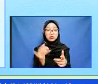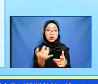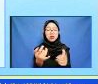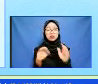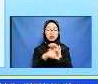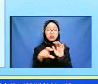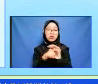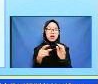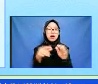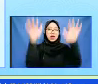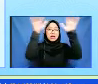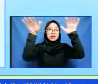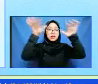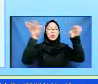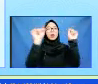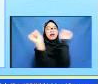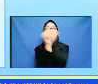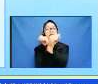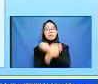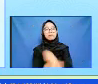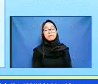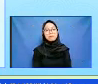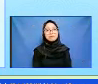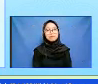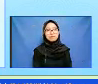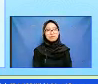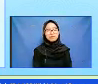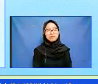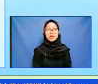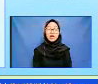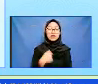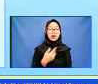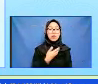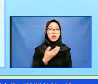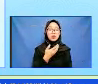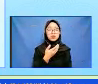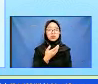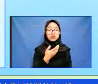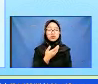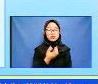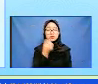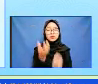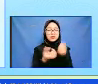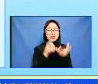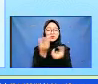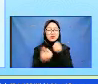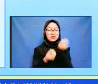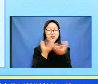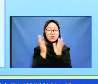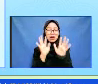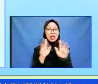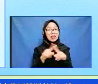more, but we also have to think that those groups not only